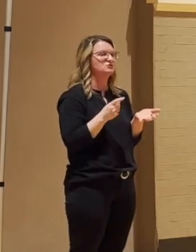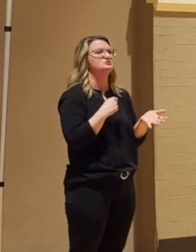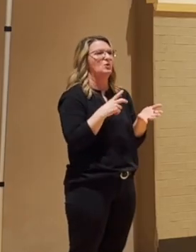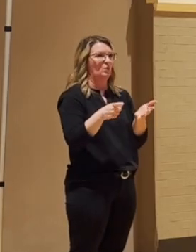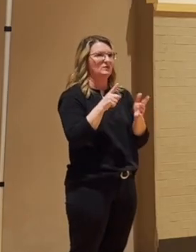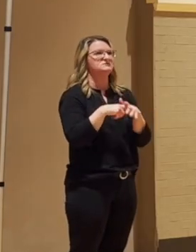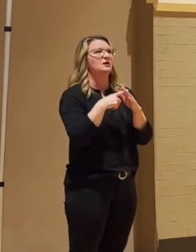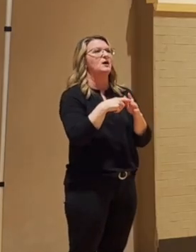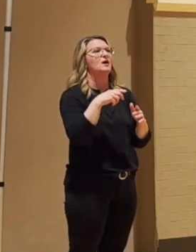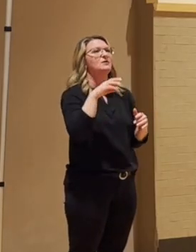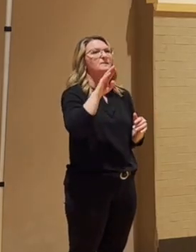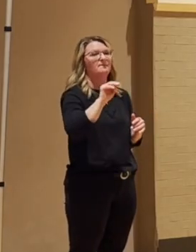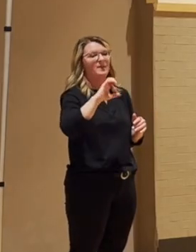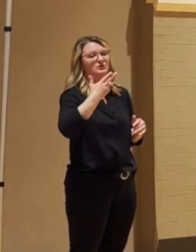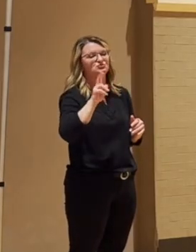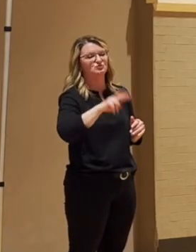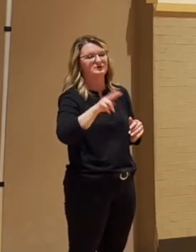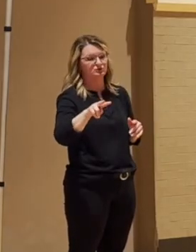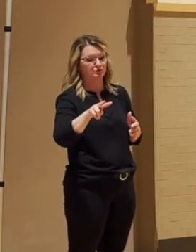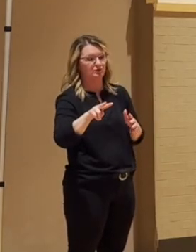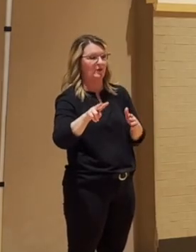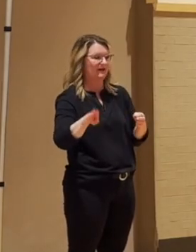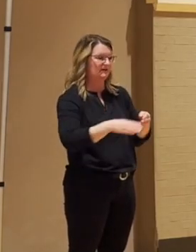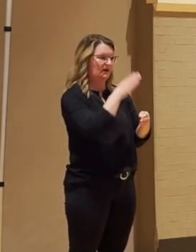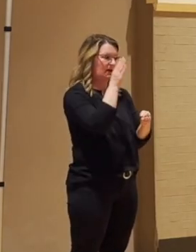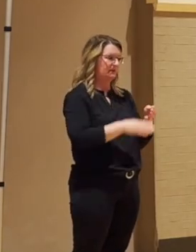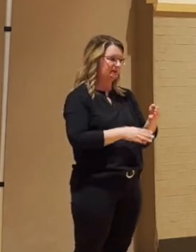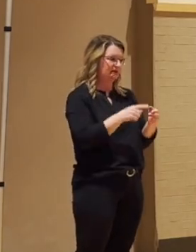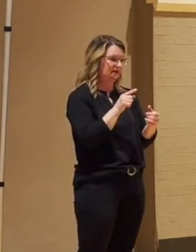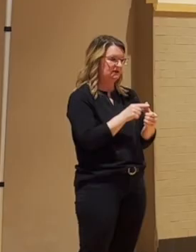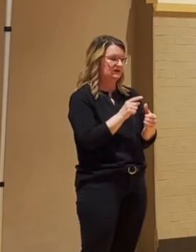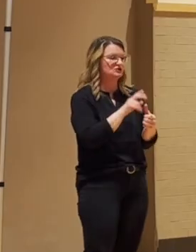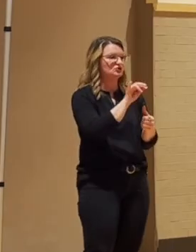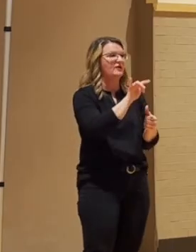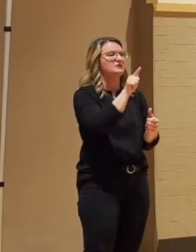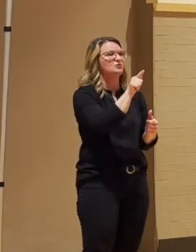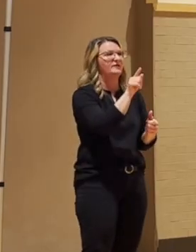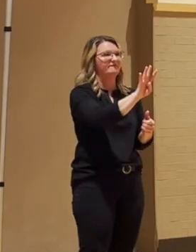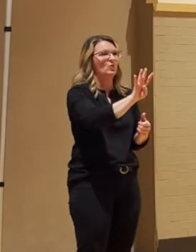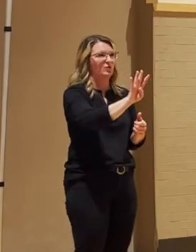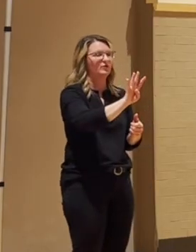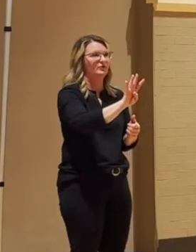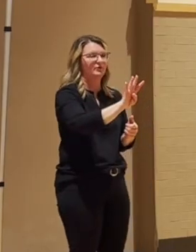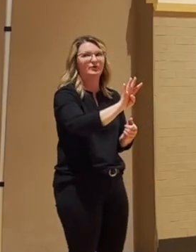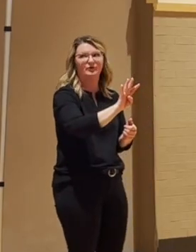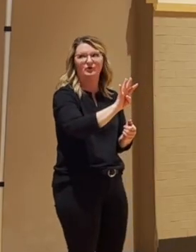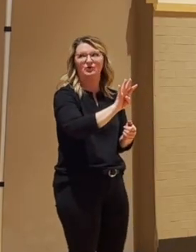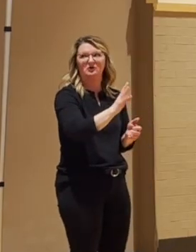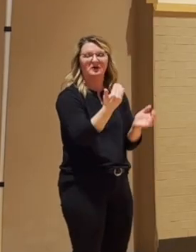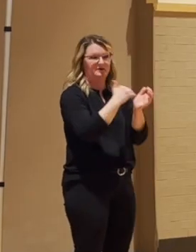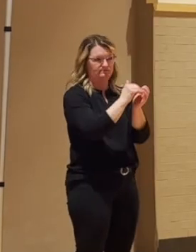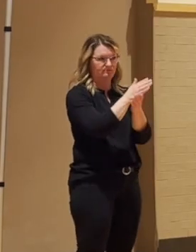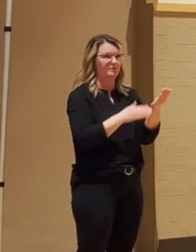of 2022, and construction was completed in July of 2024. And again, it was part